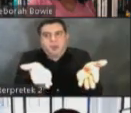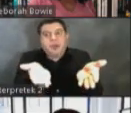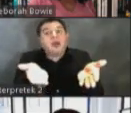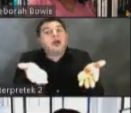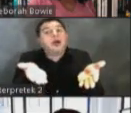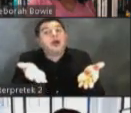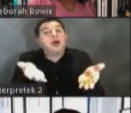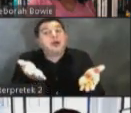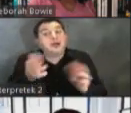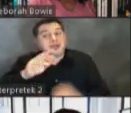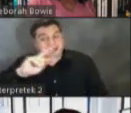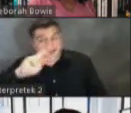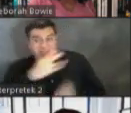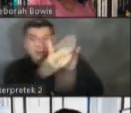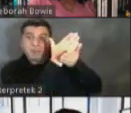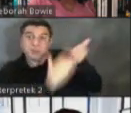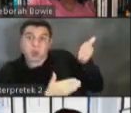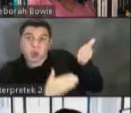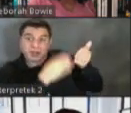Housing Coalition, I guess.